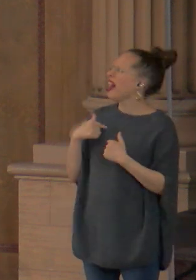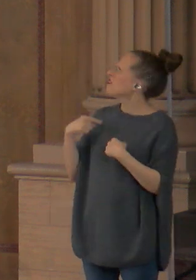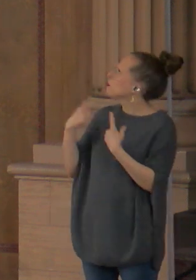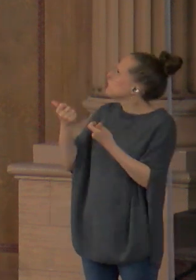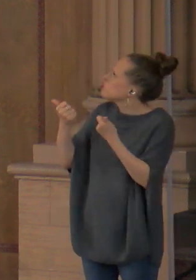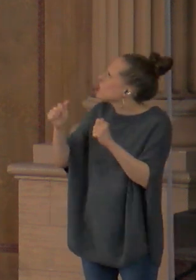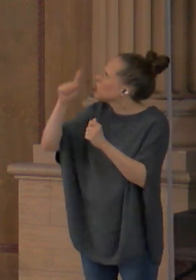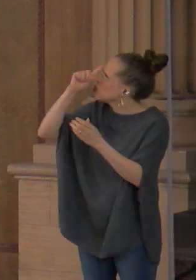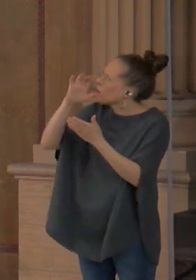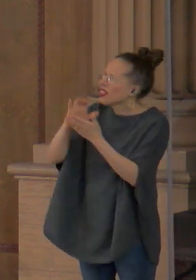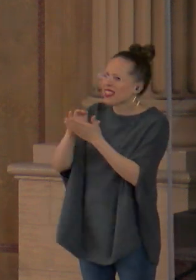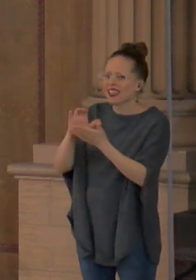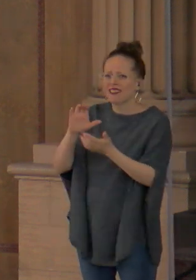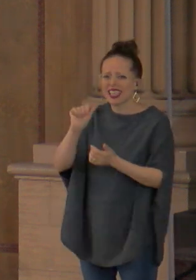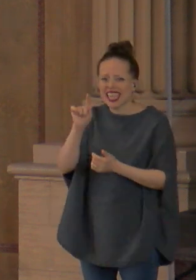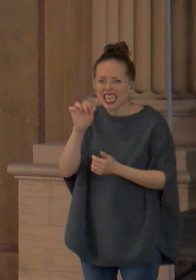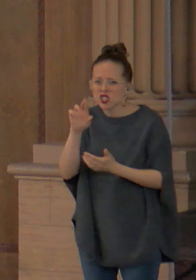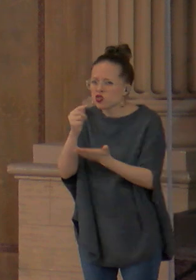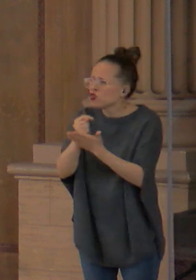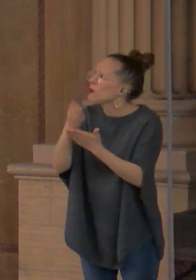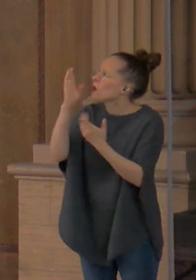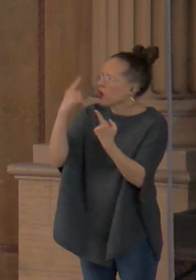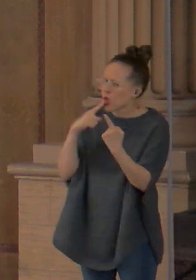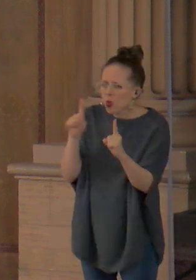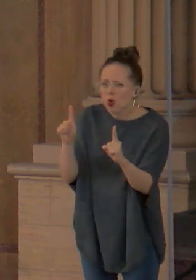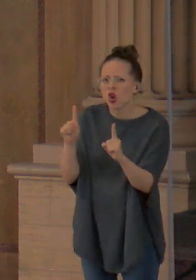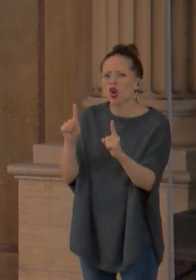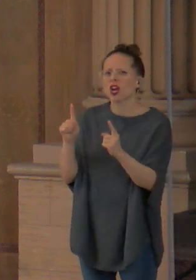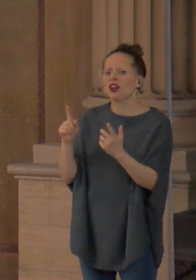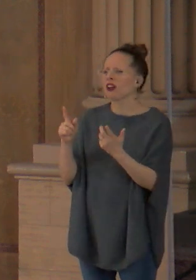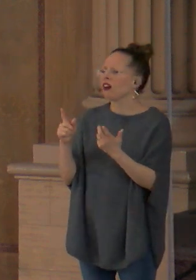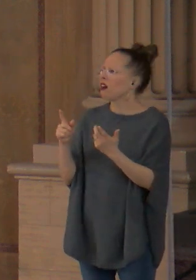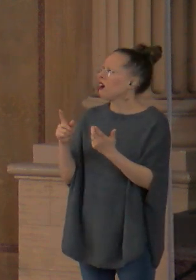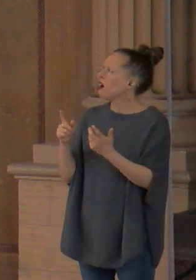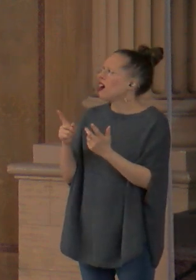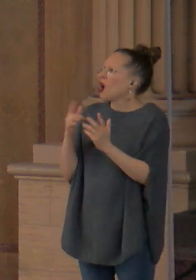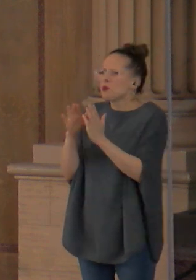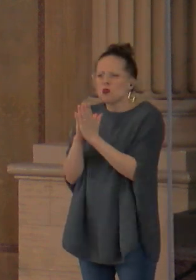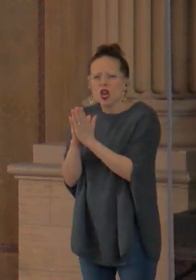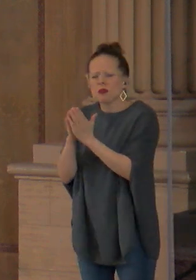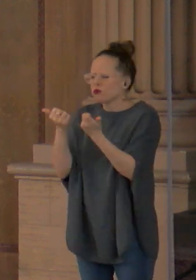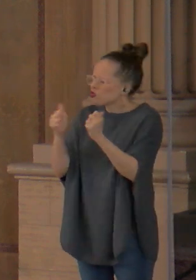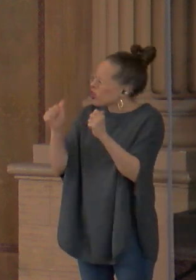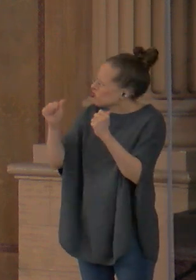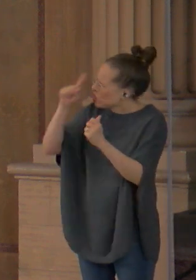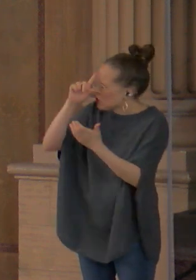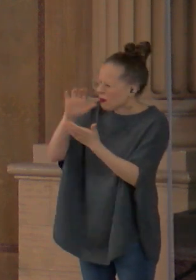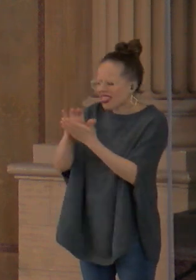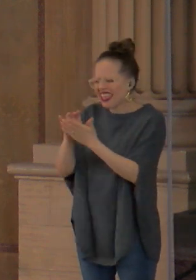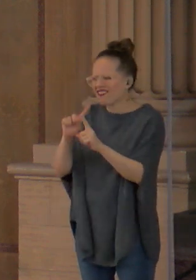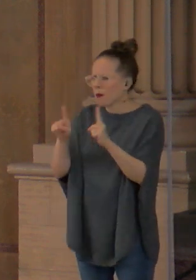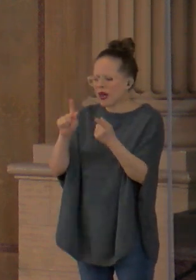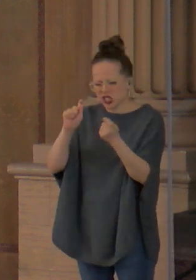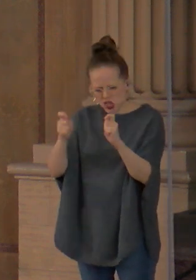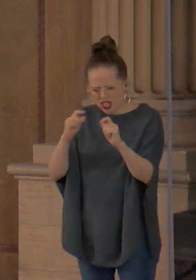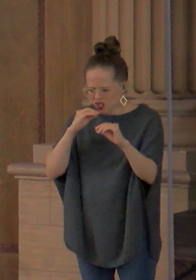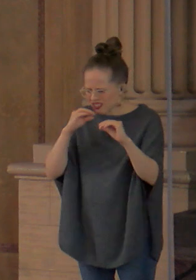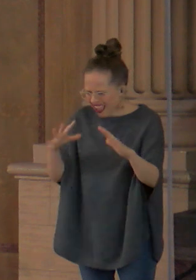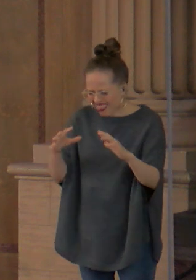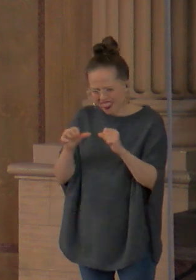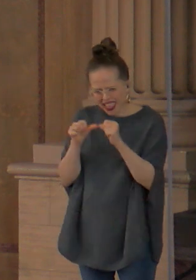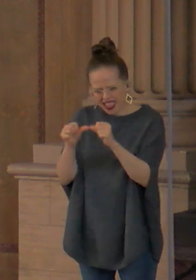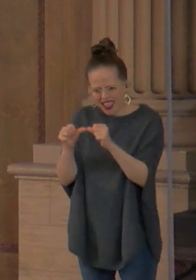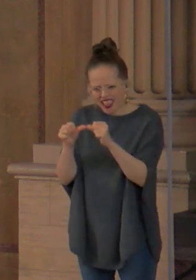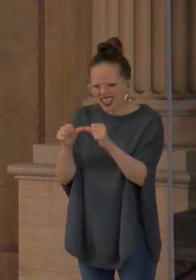cancer treatments would work this time. And no matter how sure I am that this time it'll really happen, it seems like the changes aren't coming and so now I feel guilty. I just must